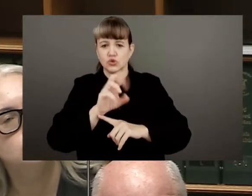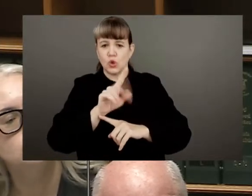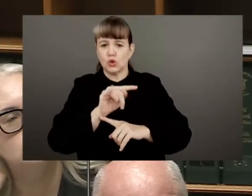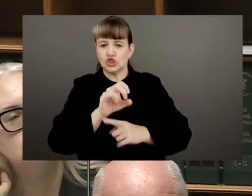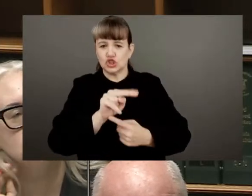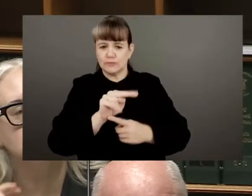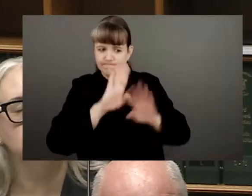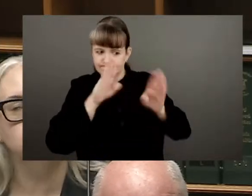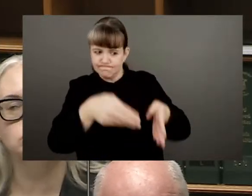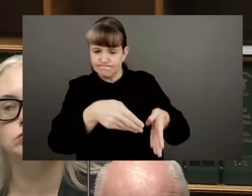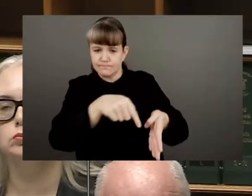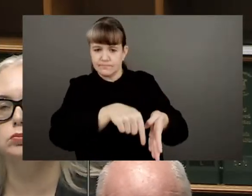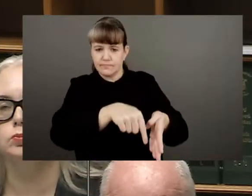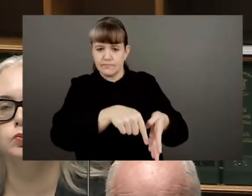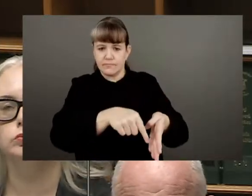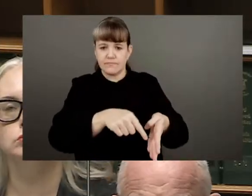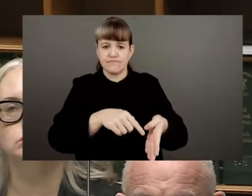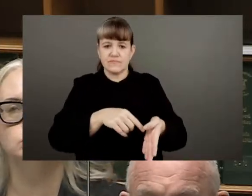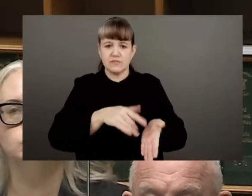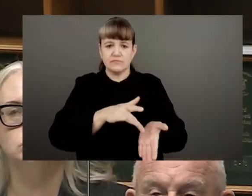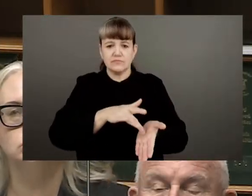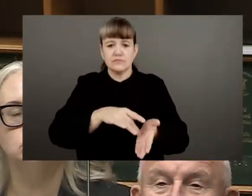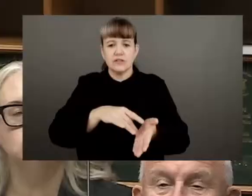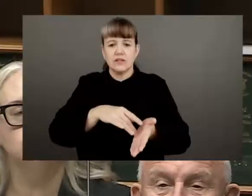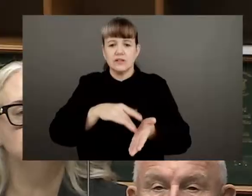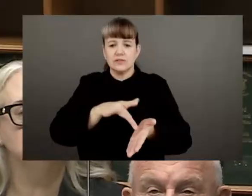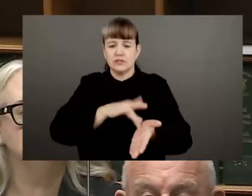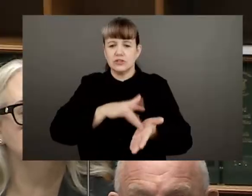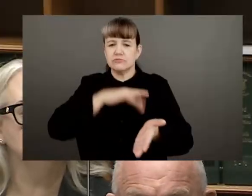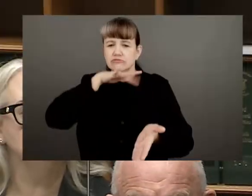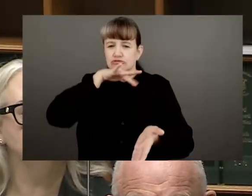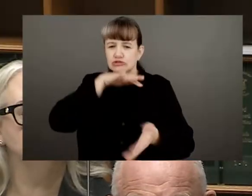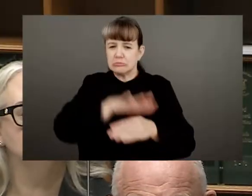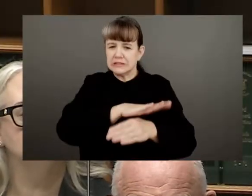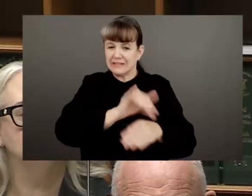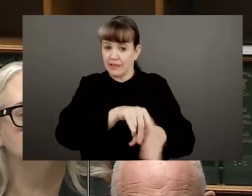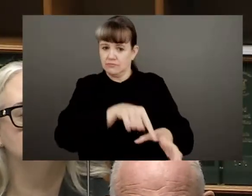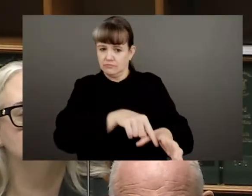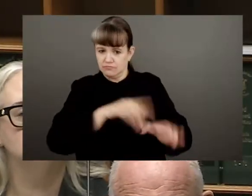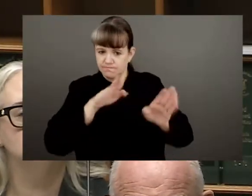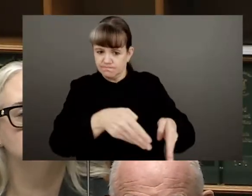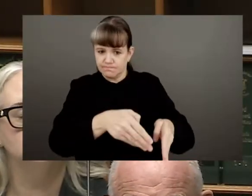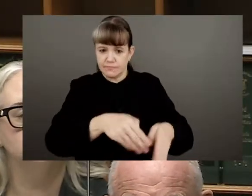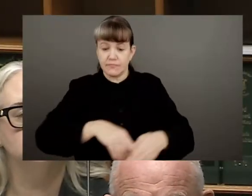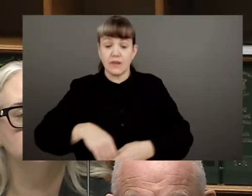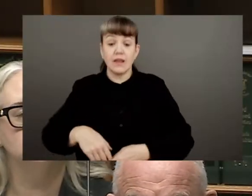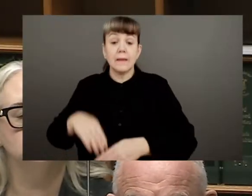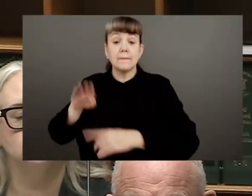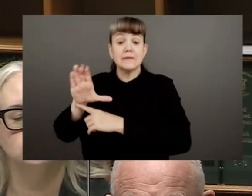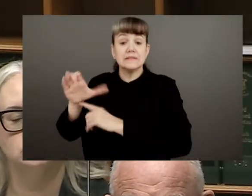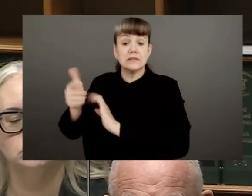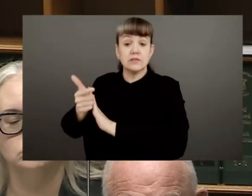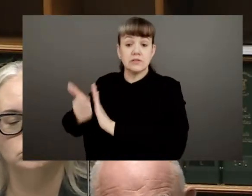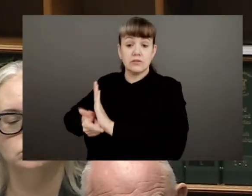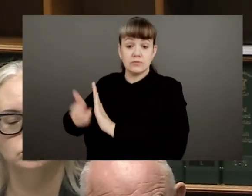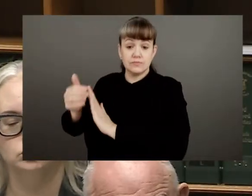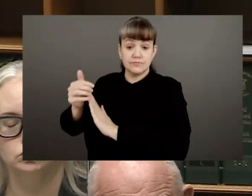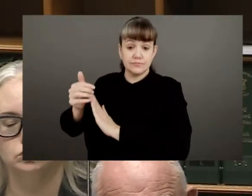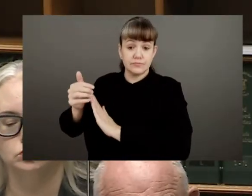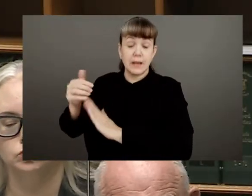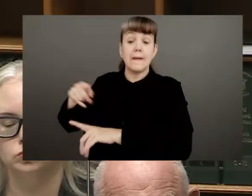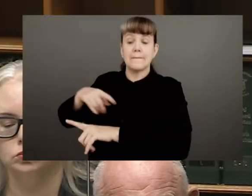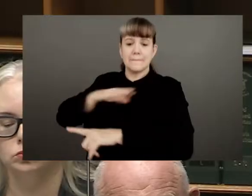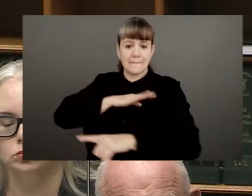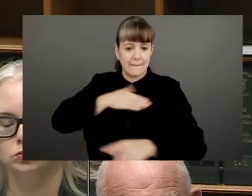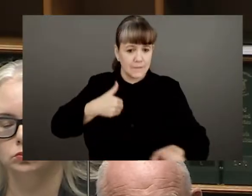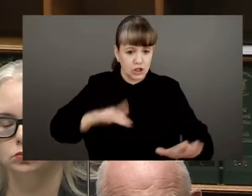bail and sentencing. Member for Richmond Queensborough, come to order. To circle around repeat offenders,